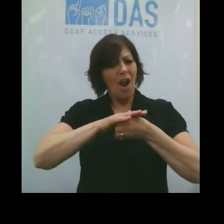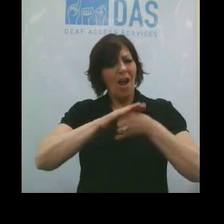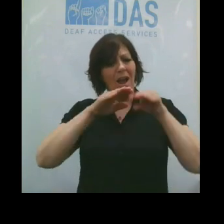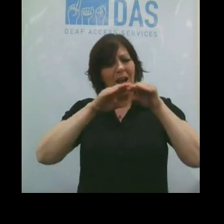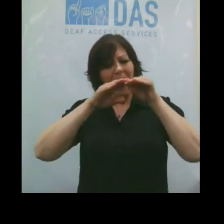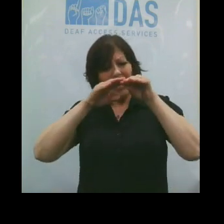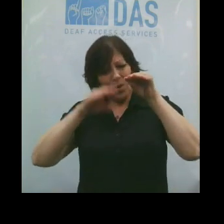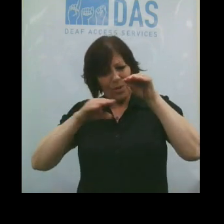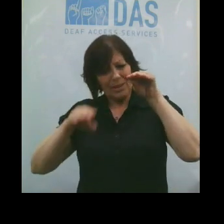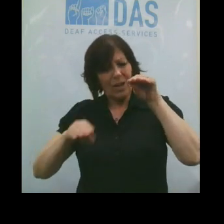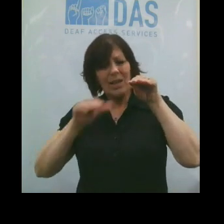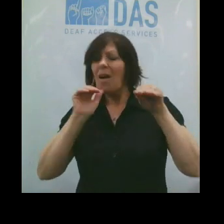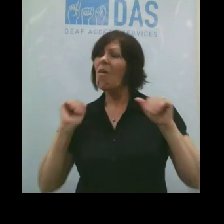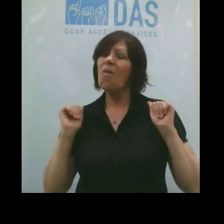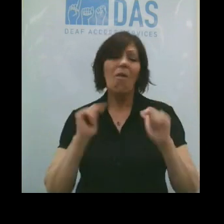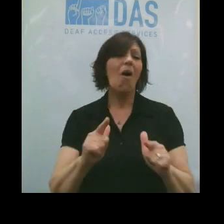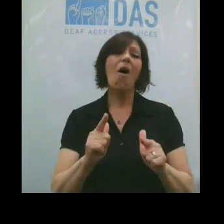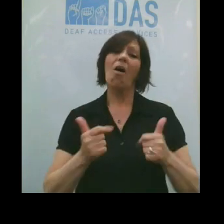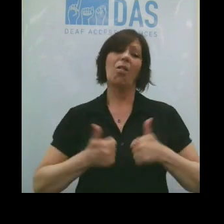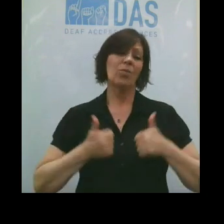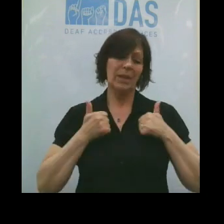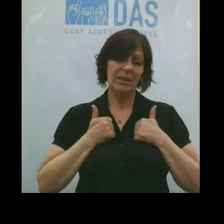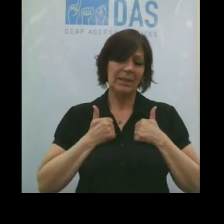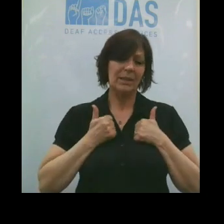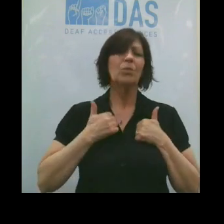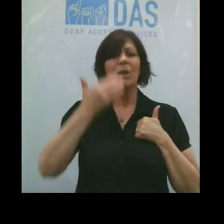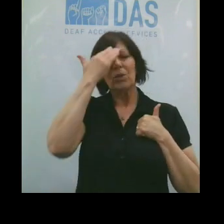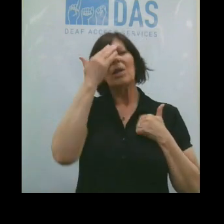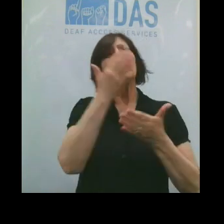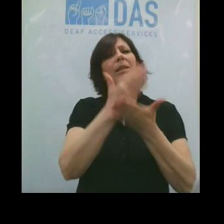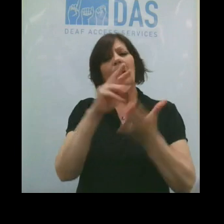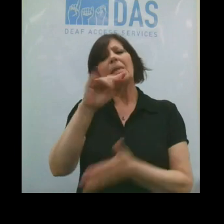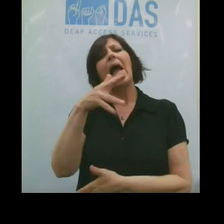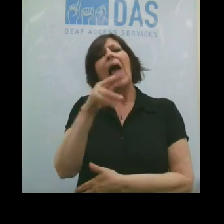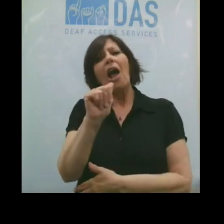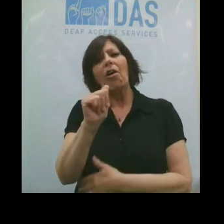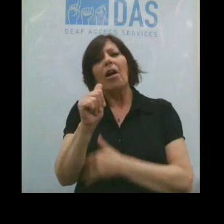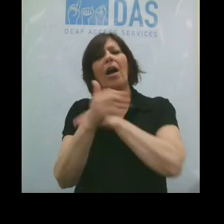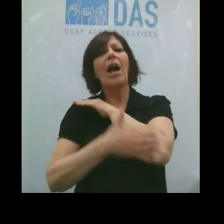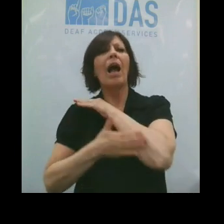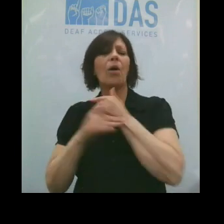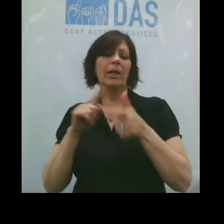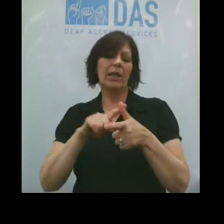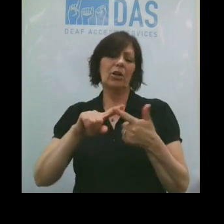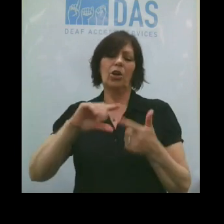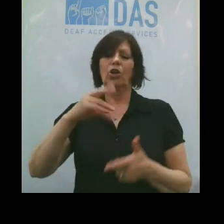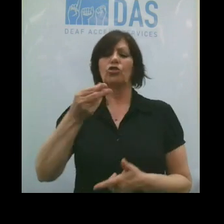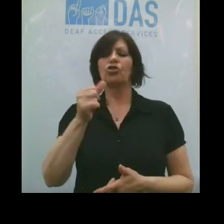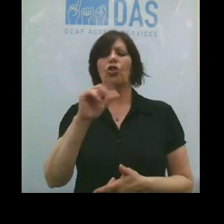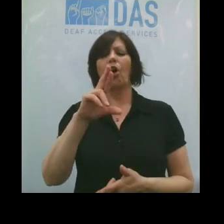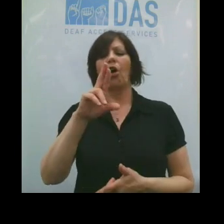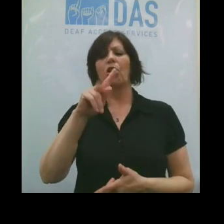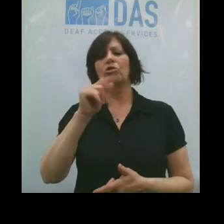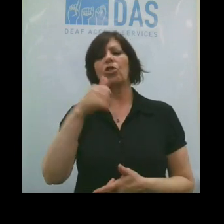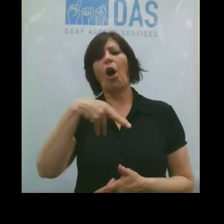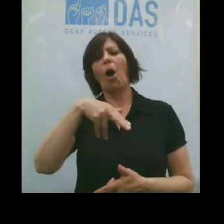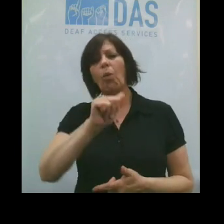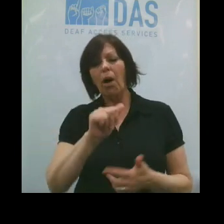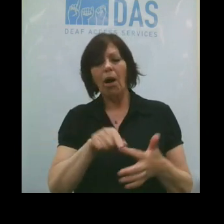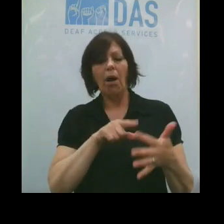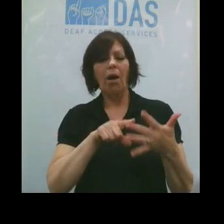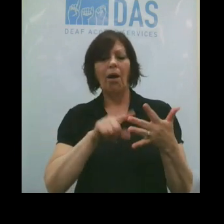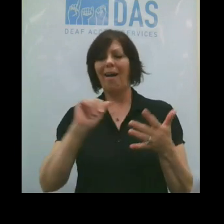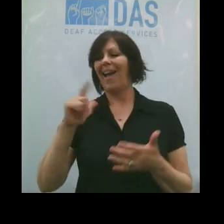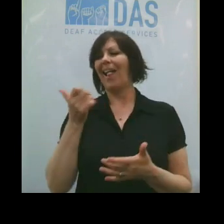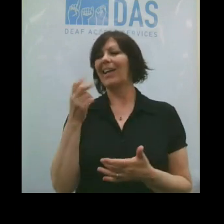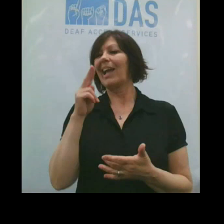being Erie County residents. We always knew there were not. There's a lot of Niagara County residents, Chautauqua, Cattaraugus. I believe there's one from Allegheny County